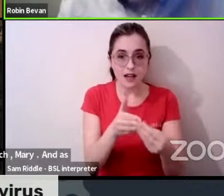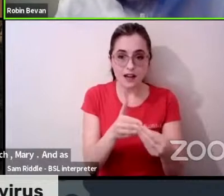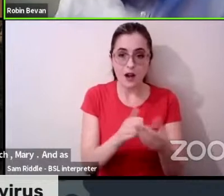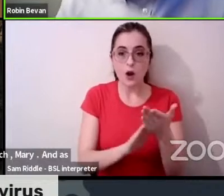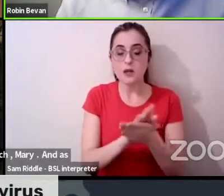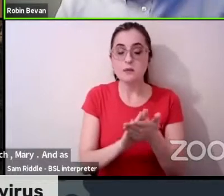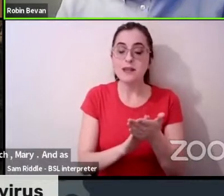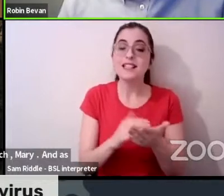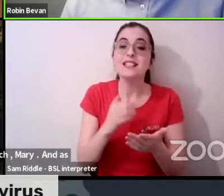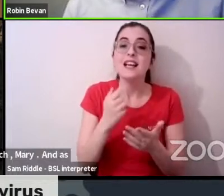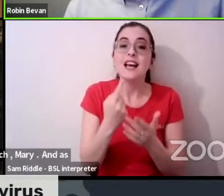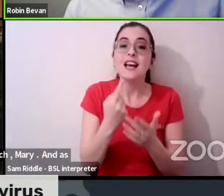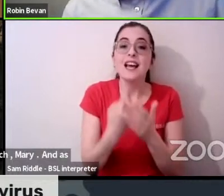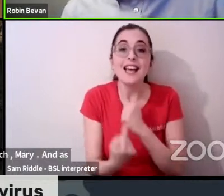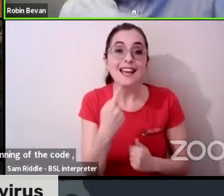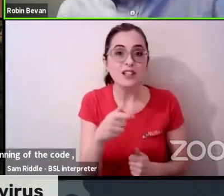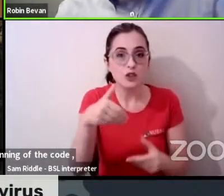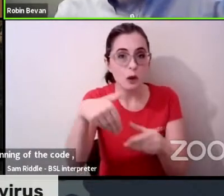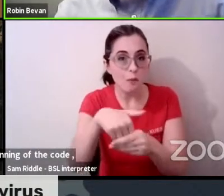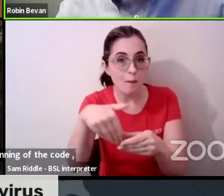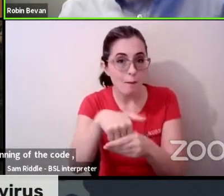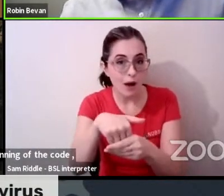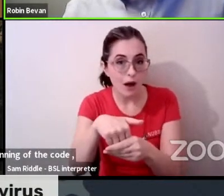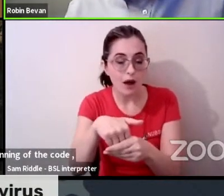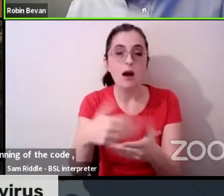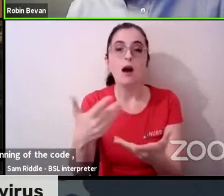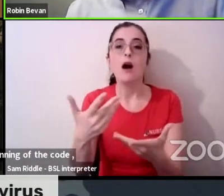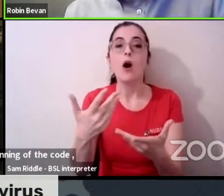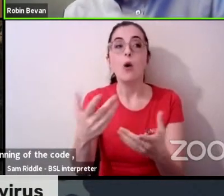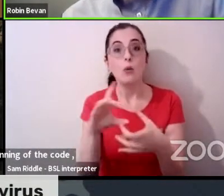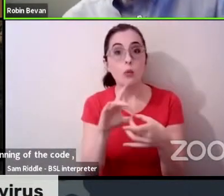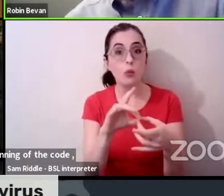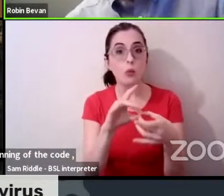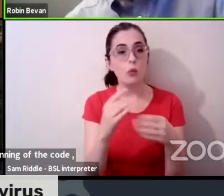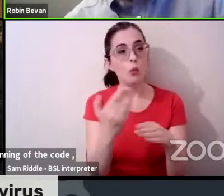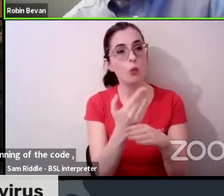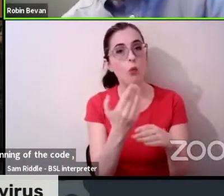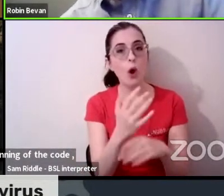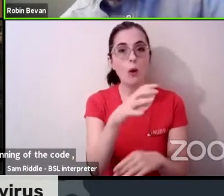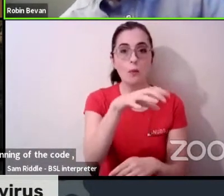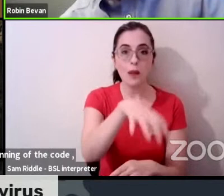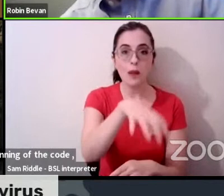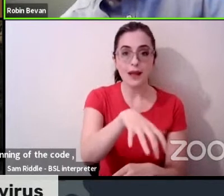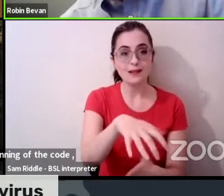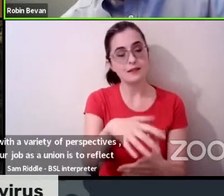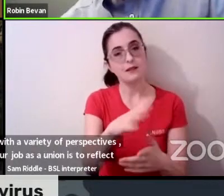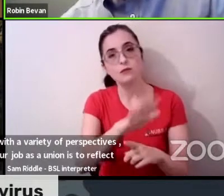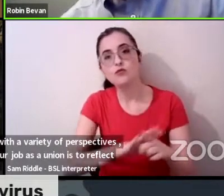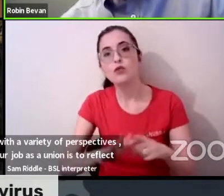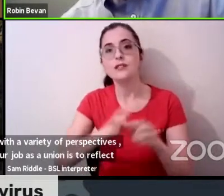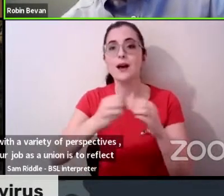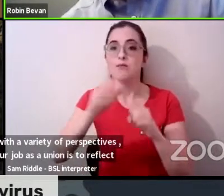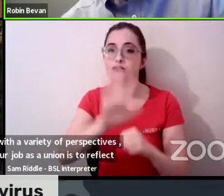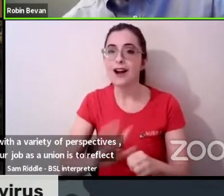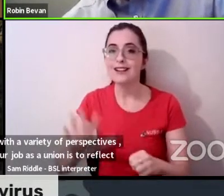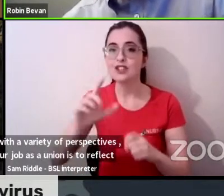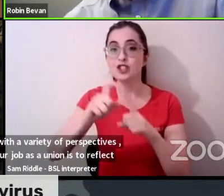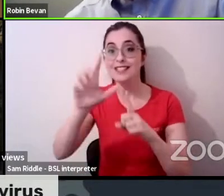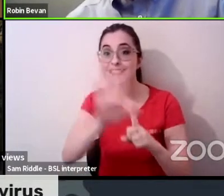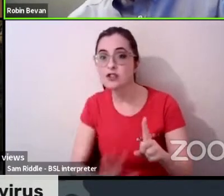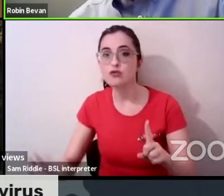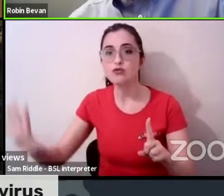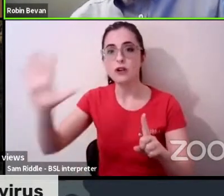of our union, together with those they work with in their workplaces and across their branches and districts, to